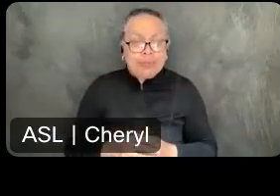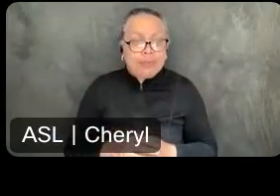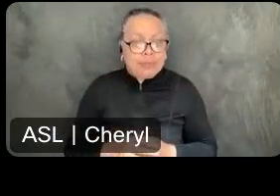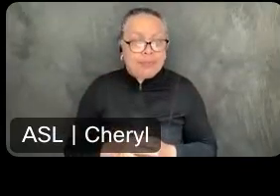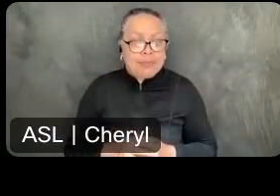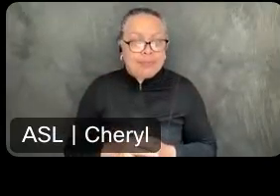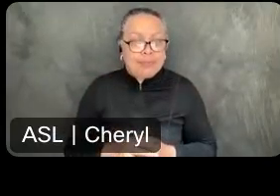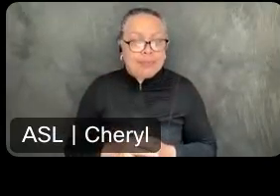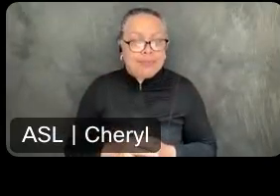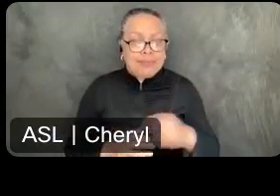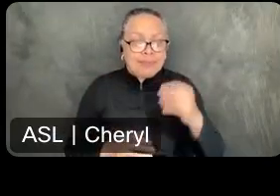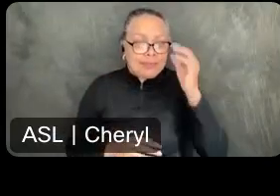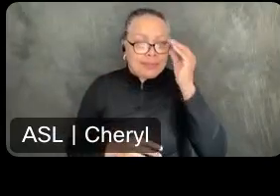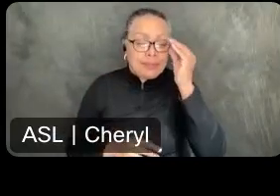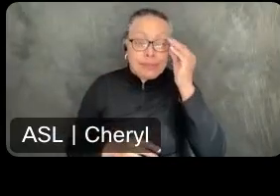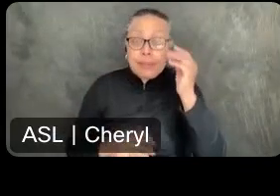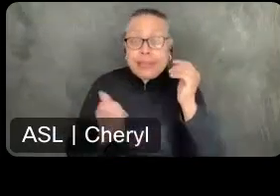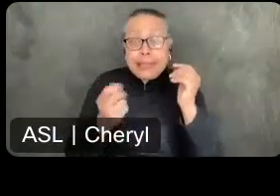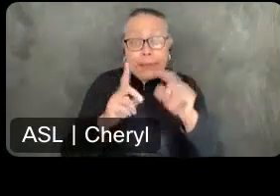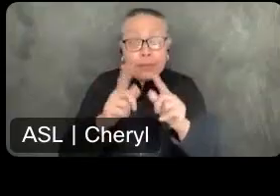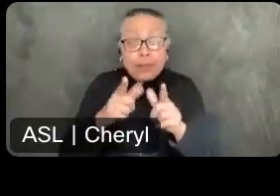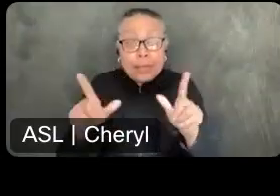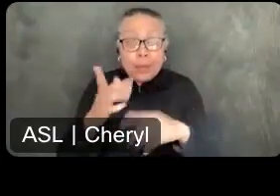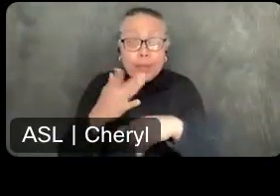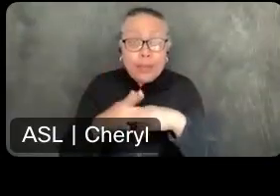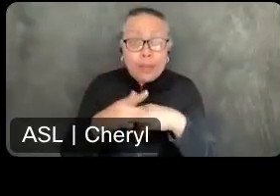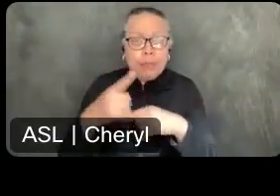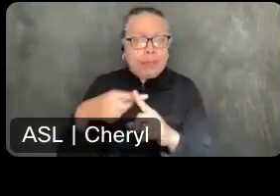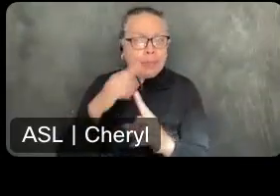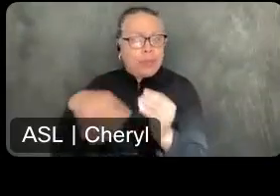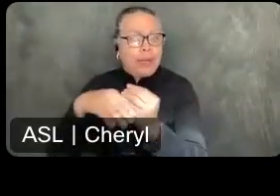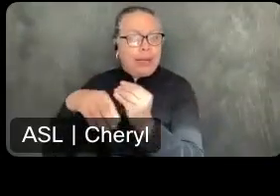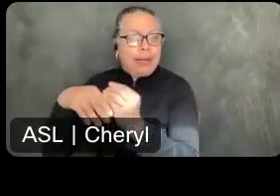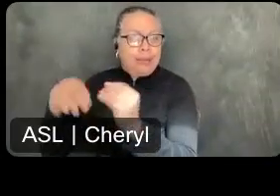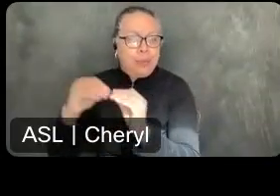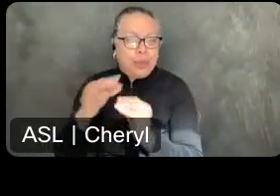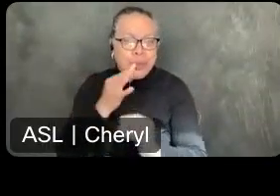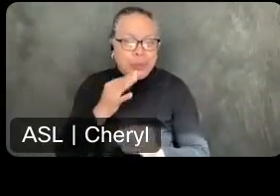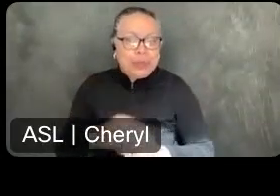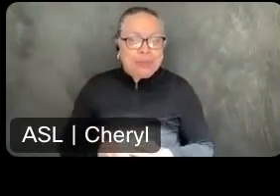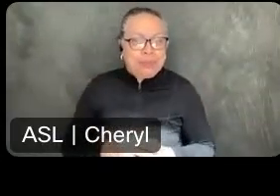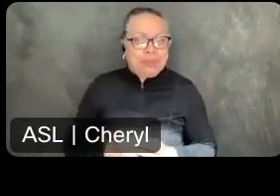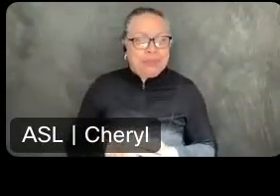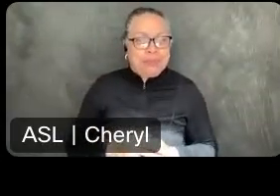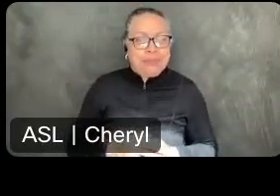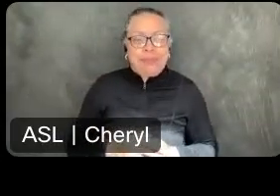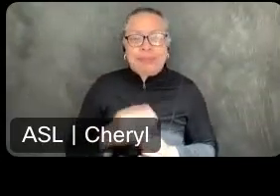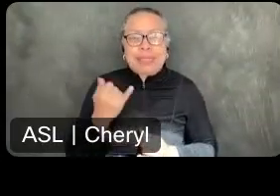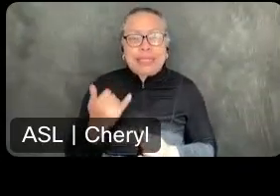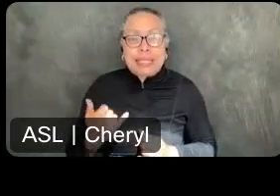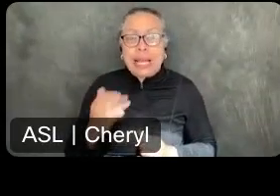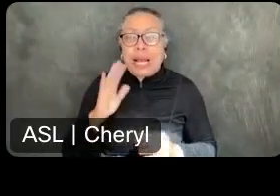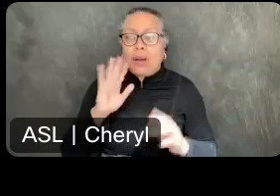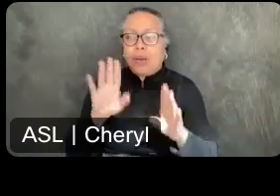and available in different languages, and more languages coming soon. And I want to go ahead and open it up